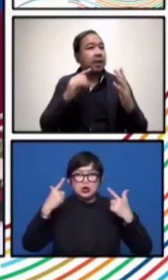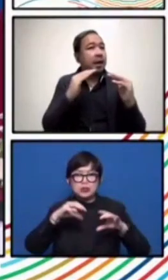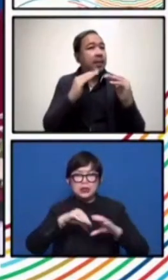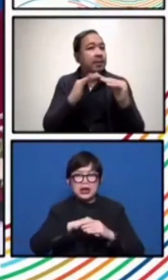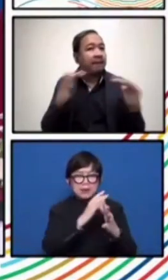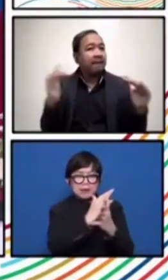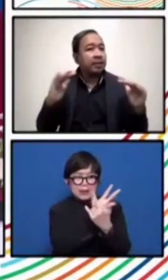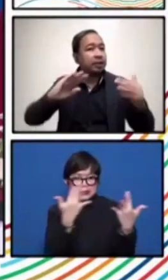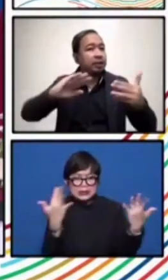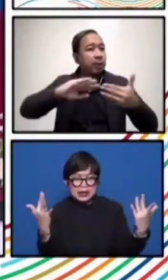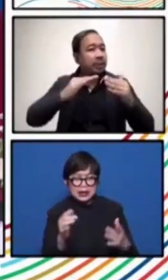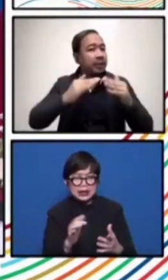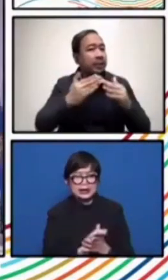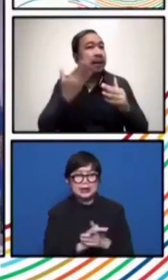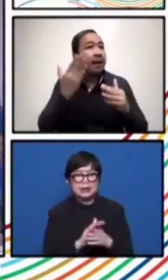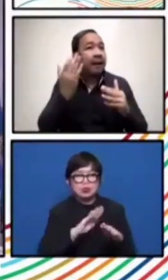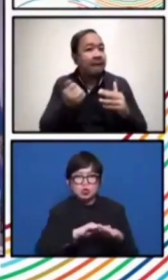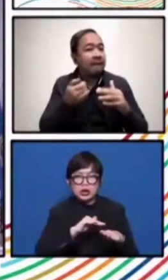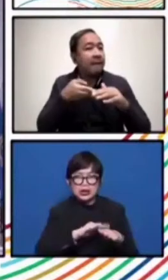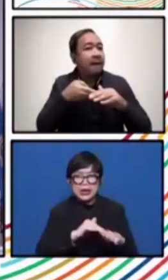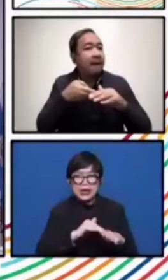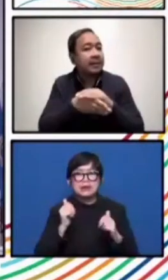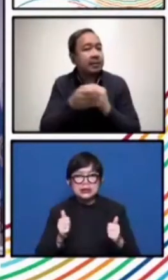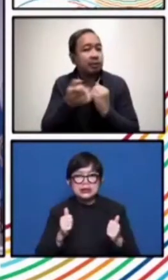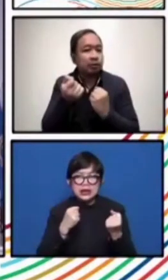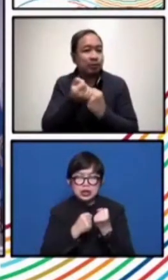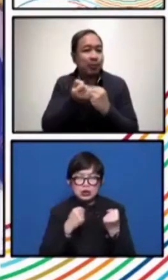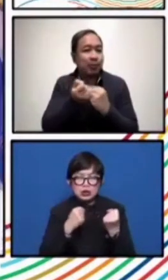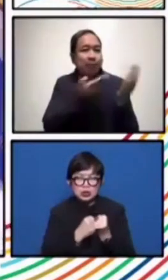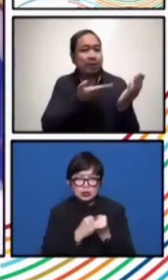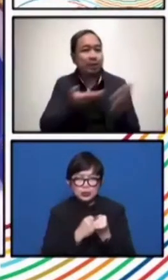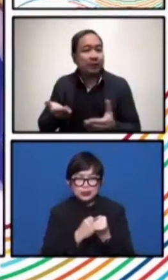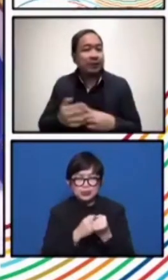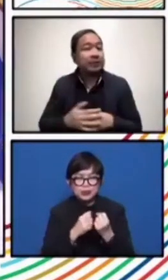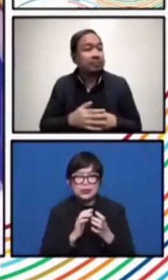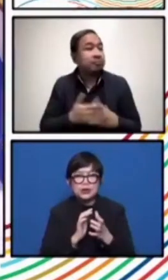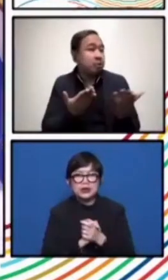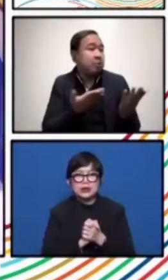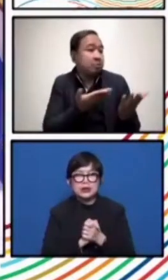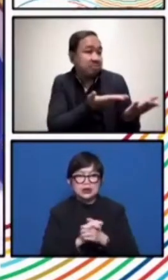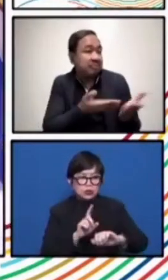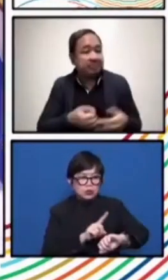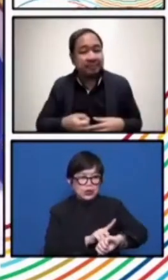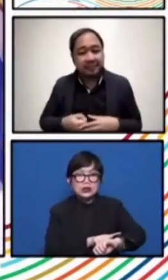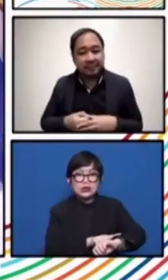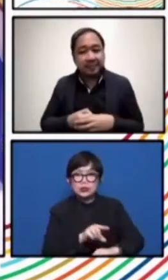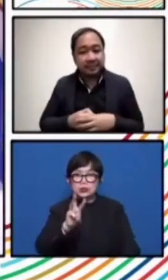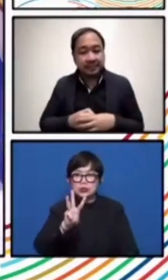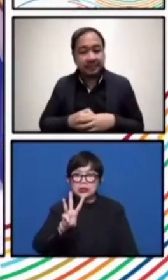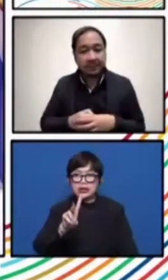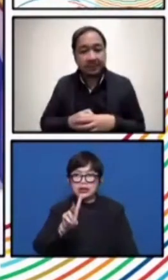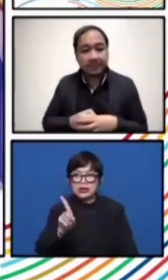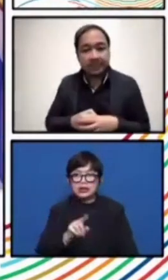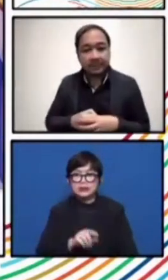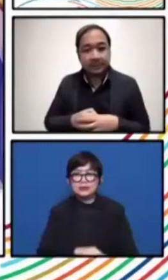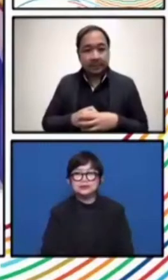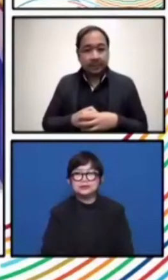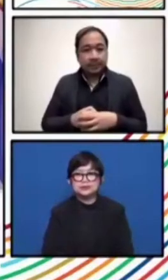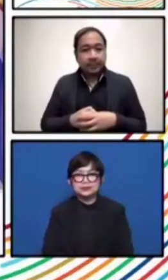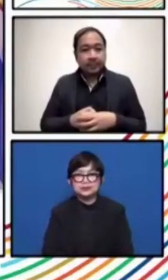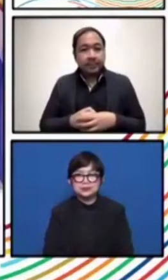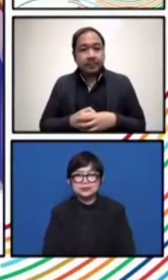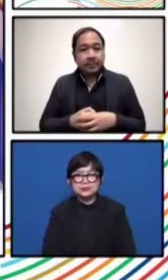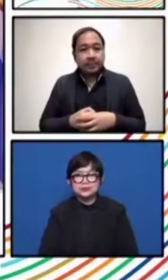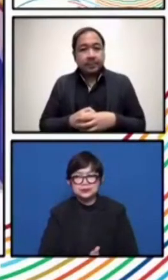please time is just five minutes thank you um now this is an area